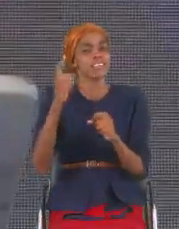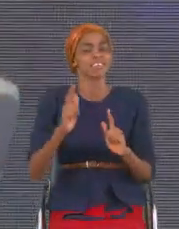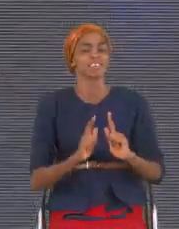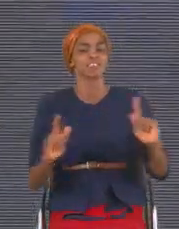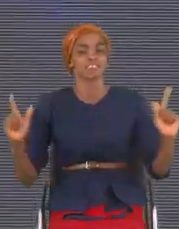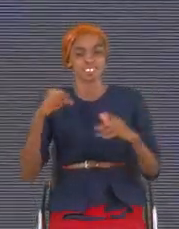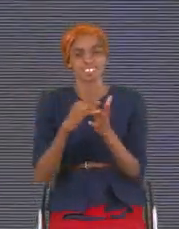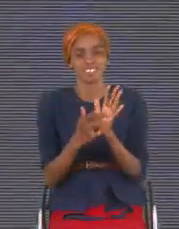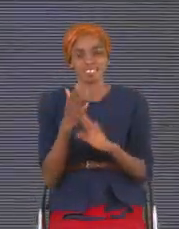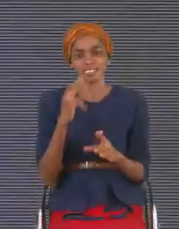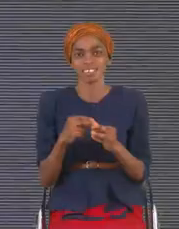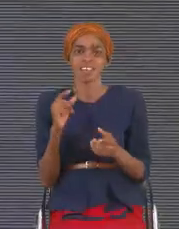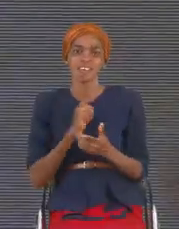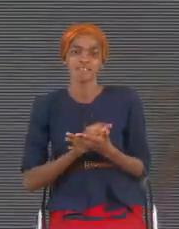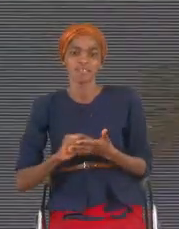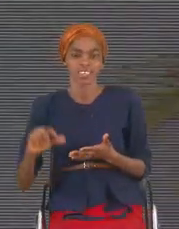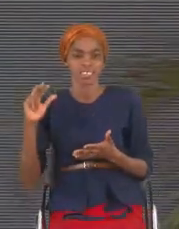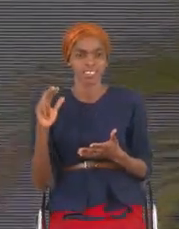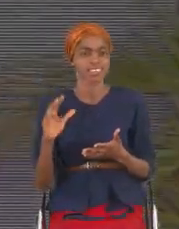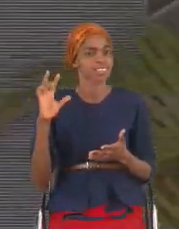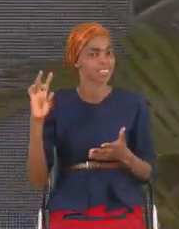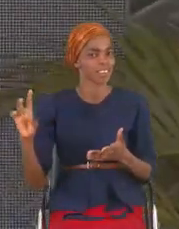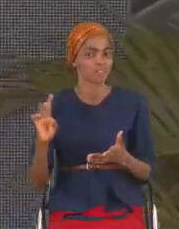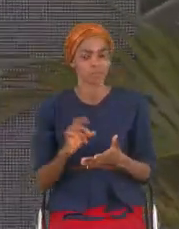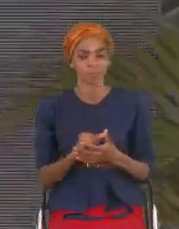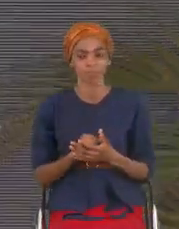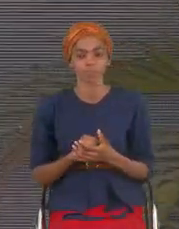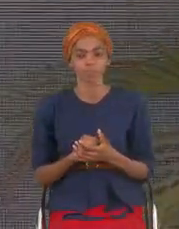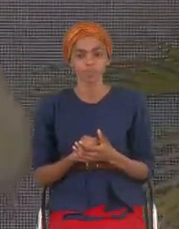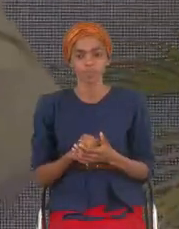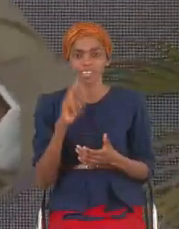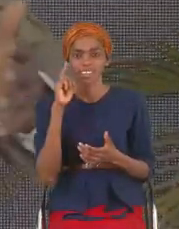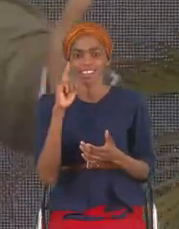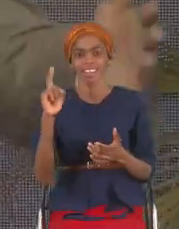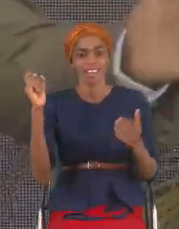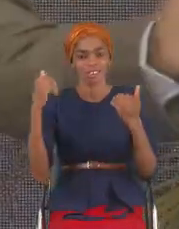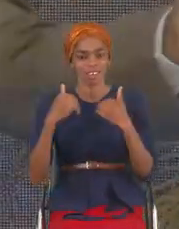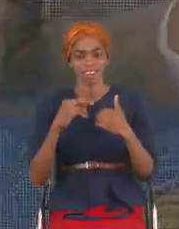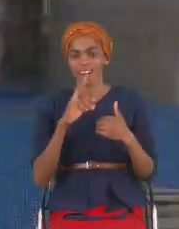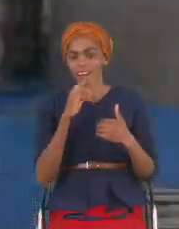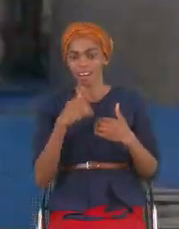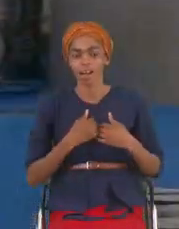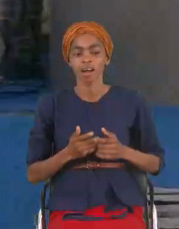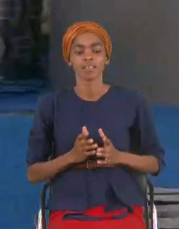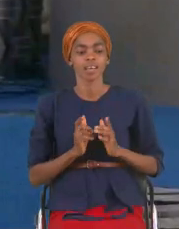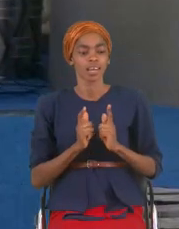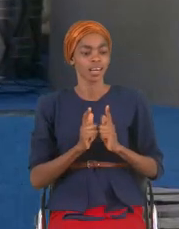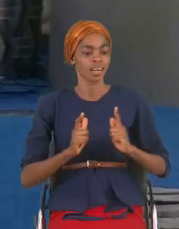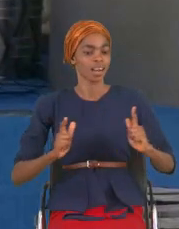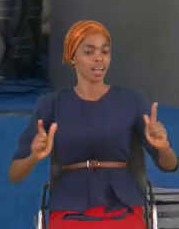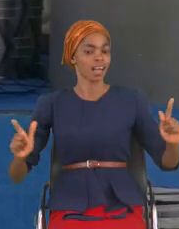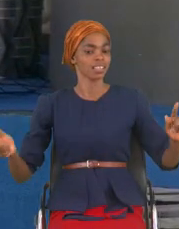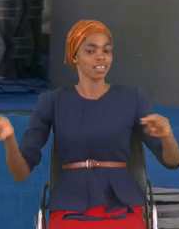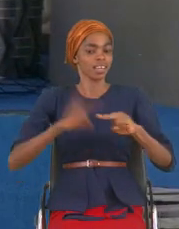verse 37, it says in verse 37, thou hast enlarged my steps under